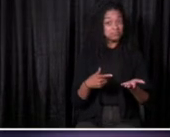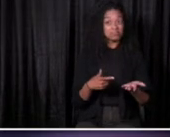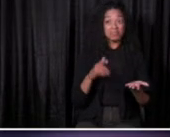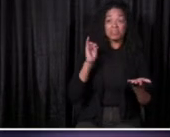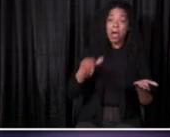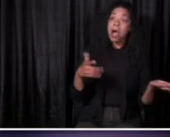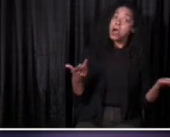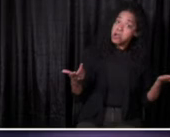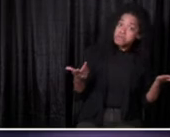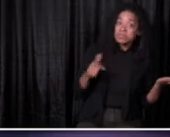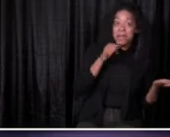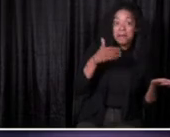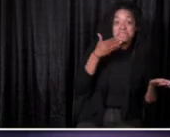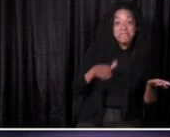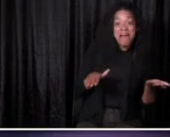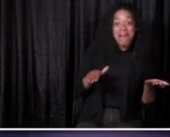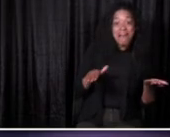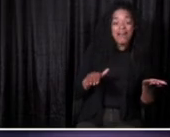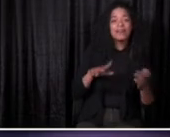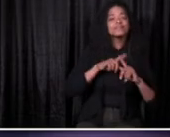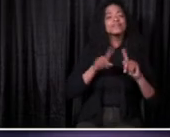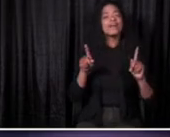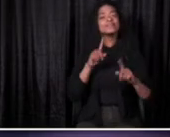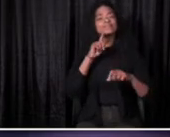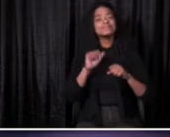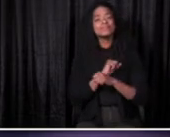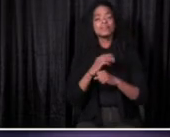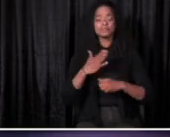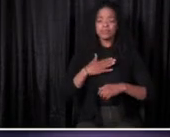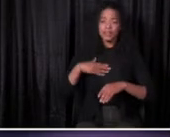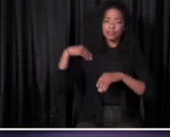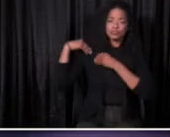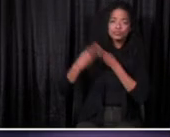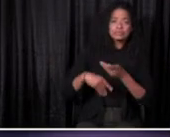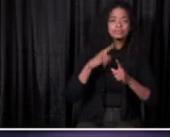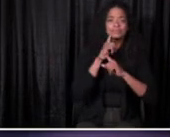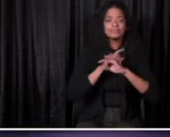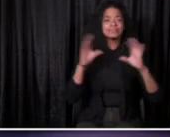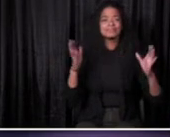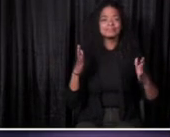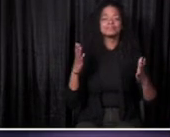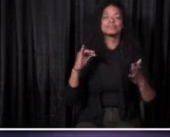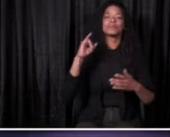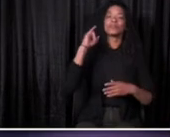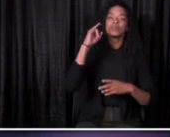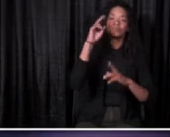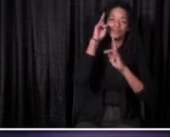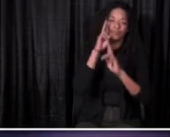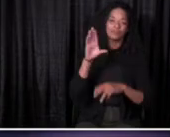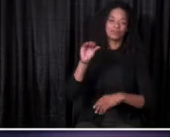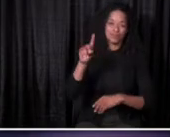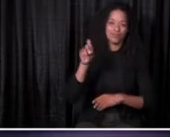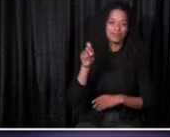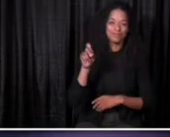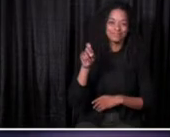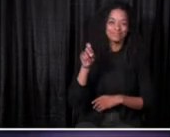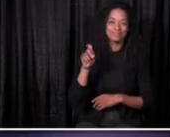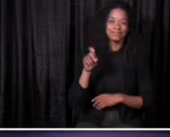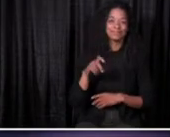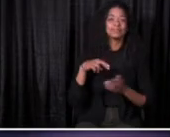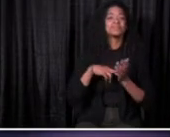be? It is the Hornet Honor Code, a promise to be a